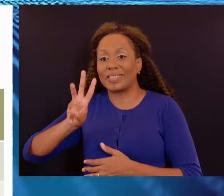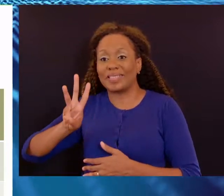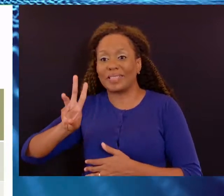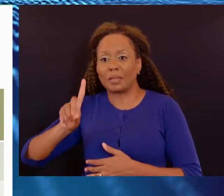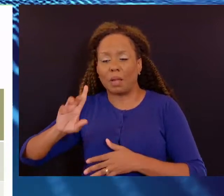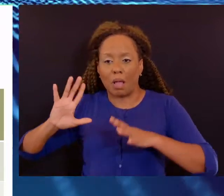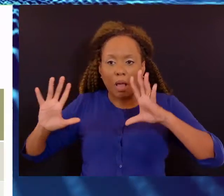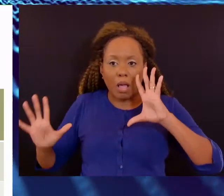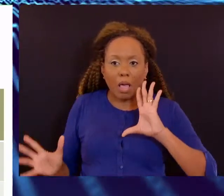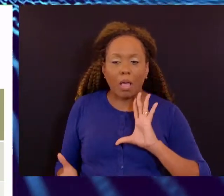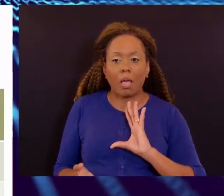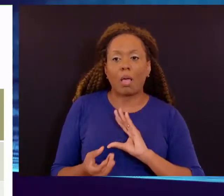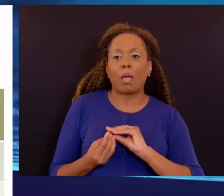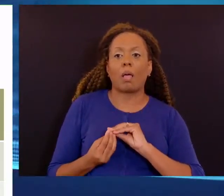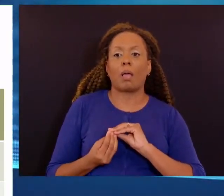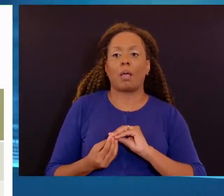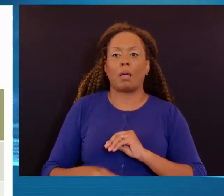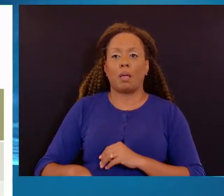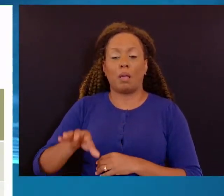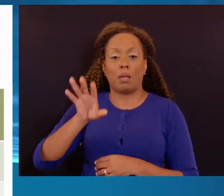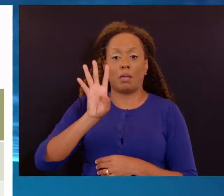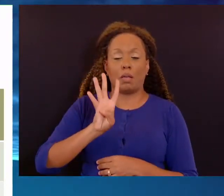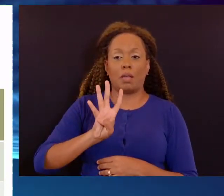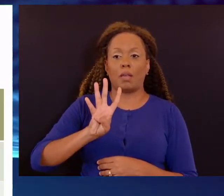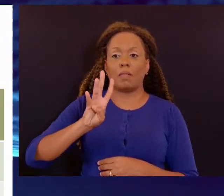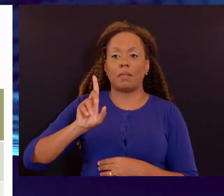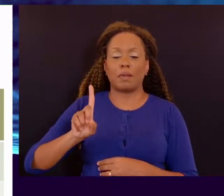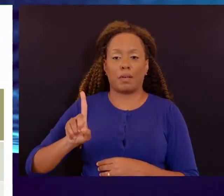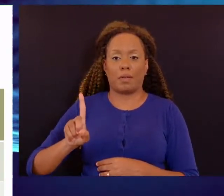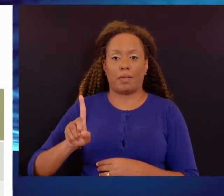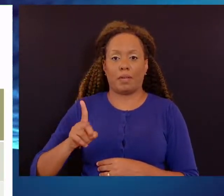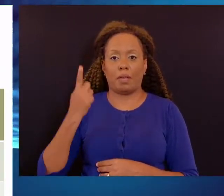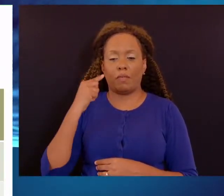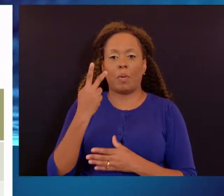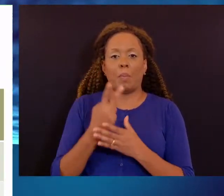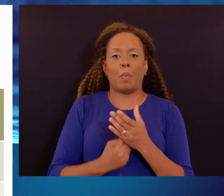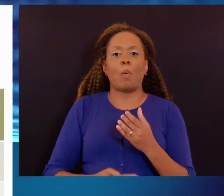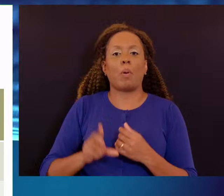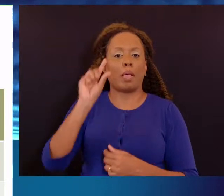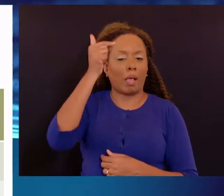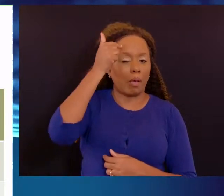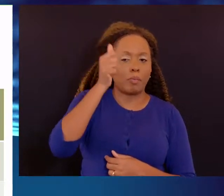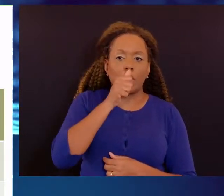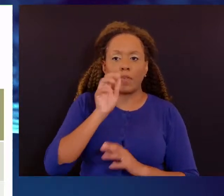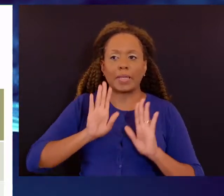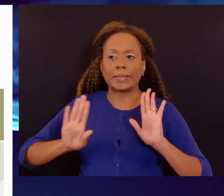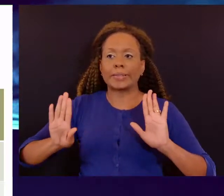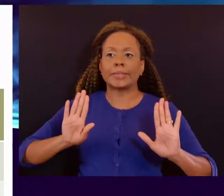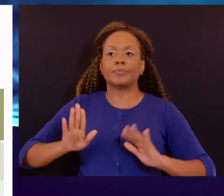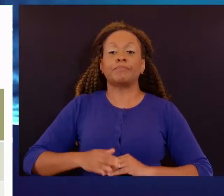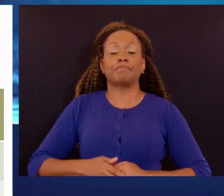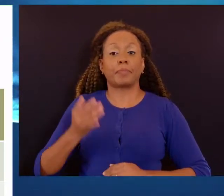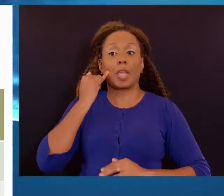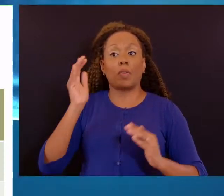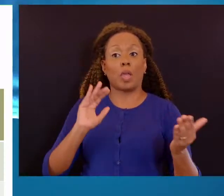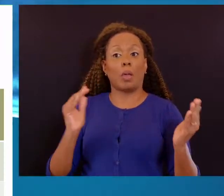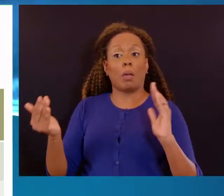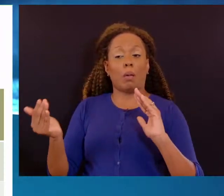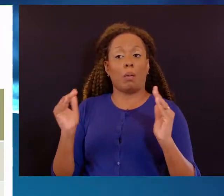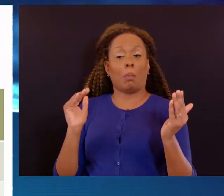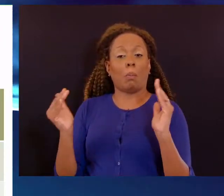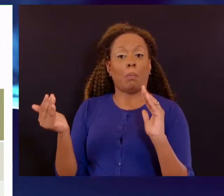therefore have a mean score overall of 41%. And if we had to compare that over